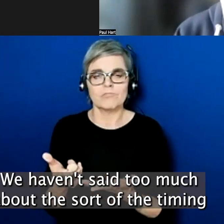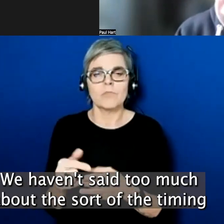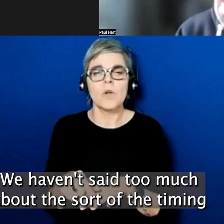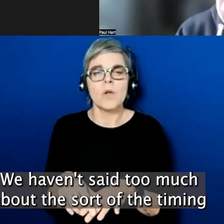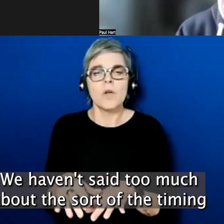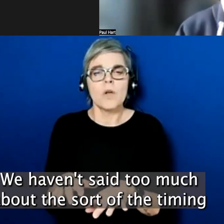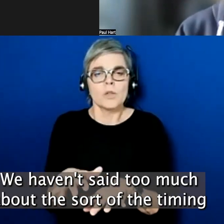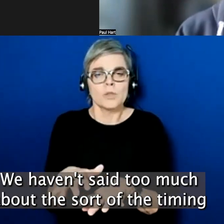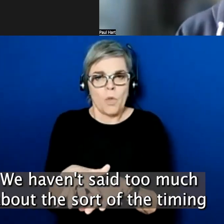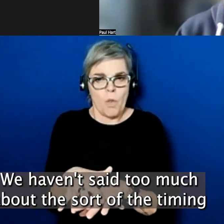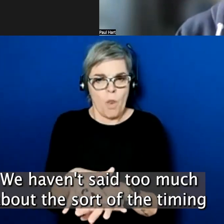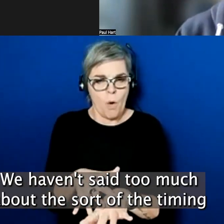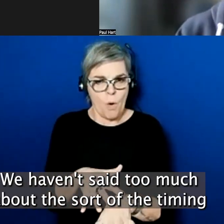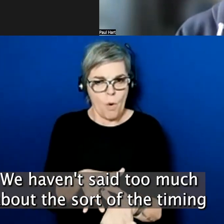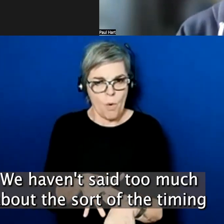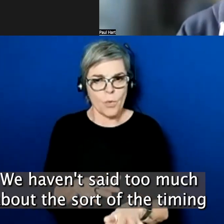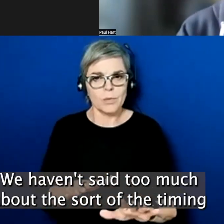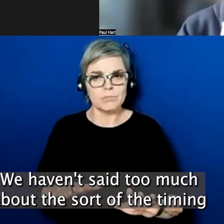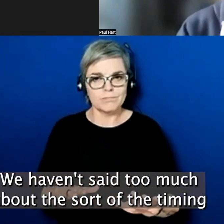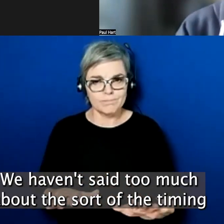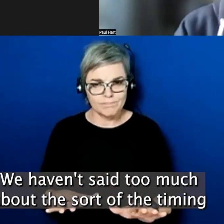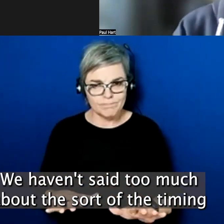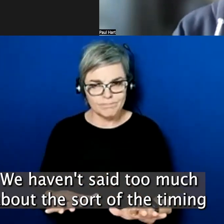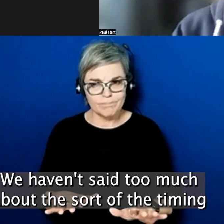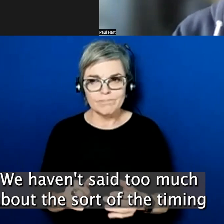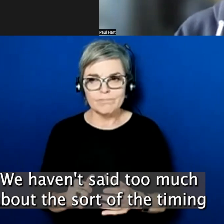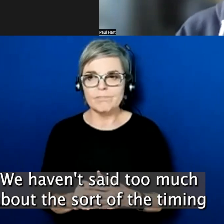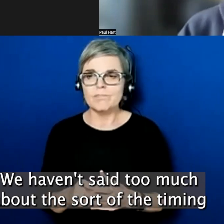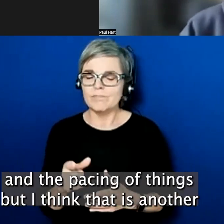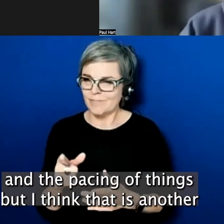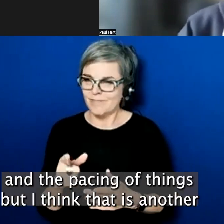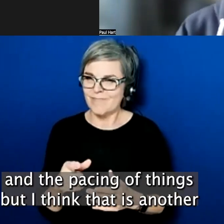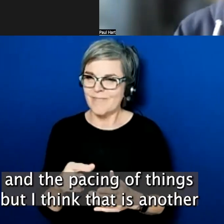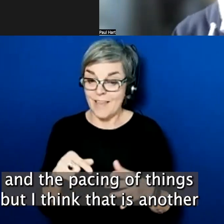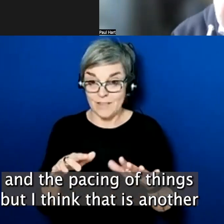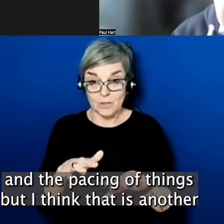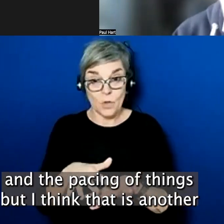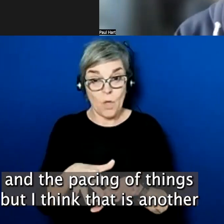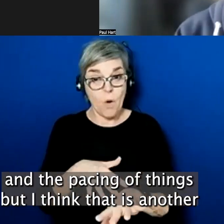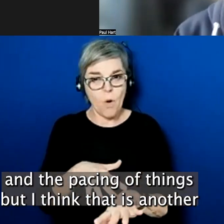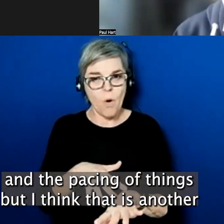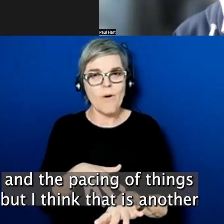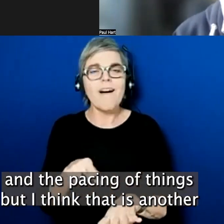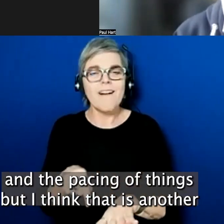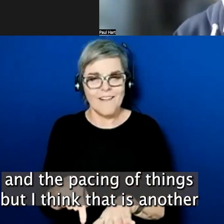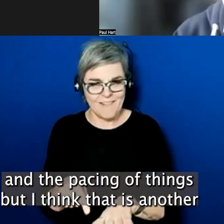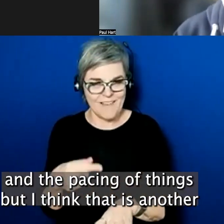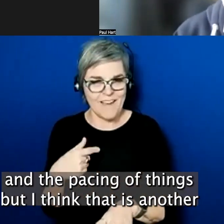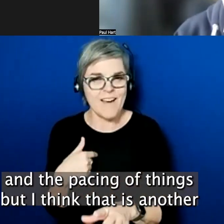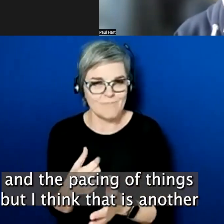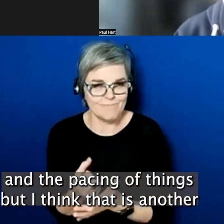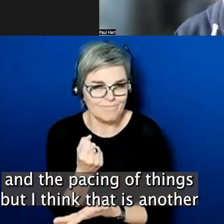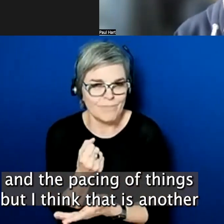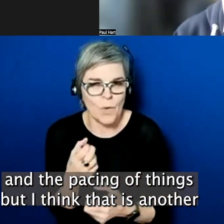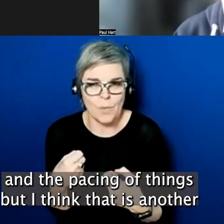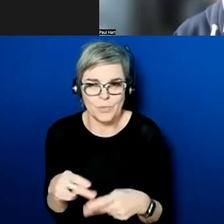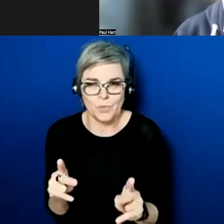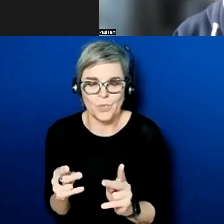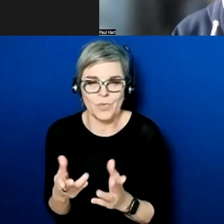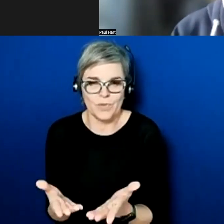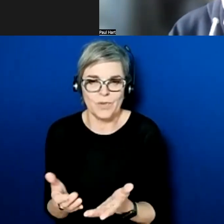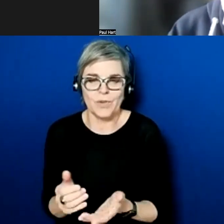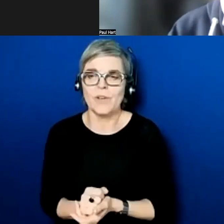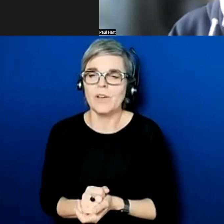We haven't said too much about the sort of the timing and the pacing of things, but I think that is another